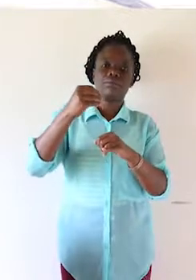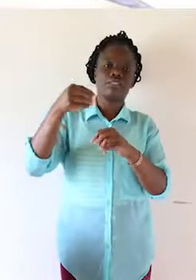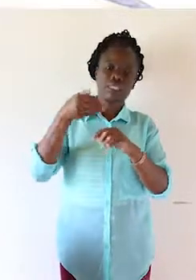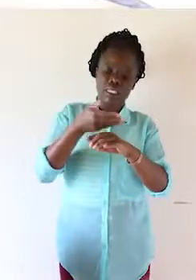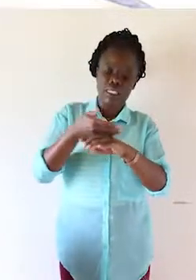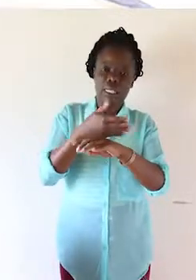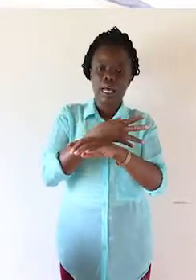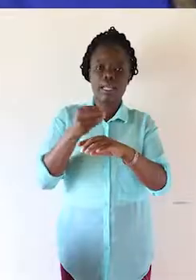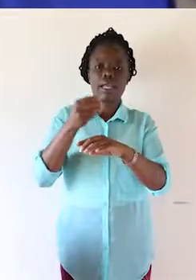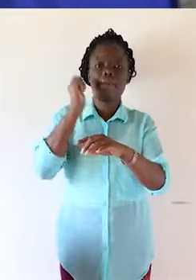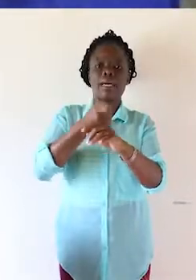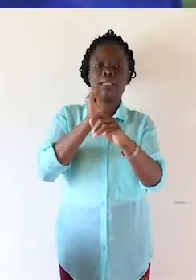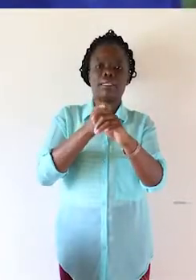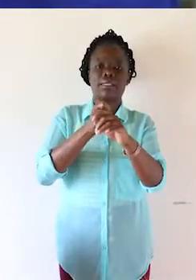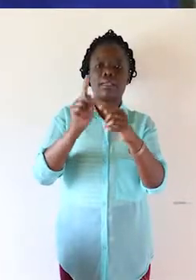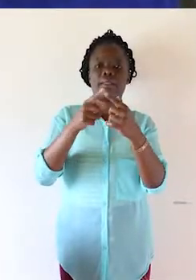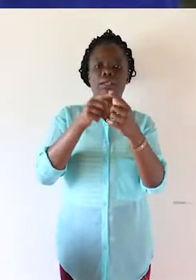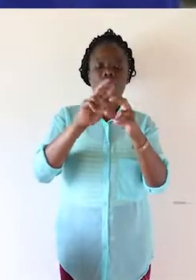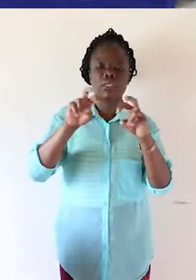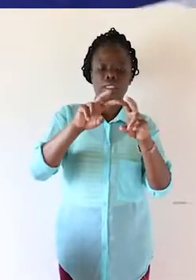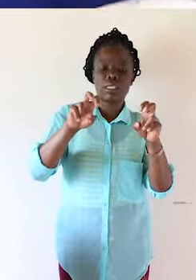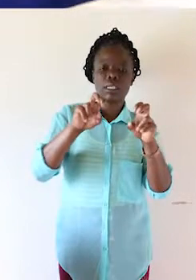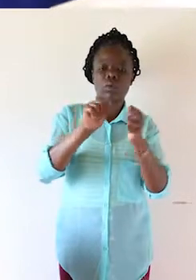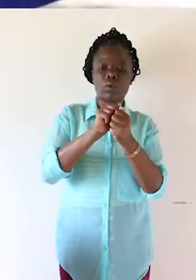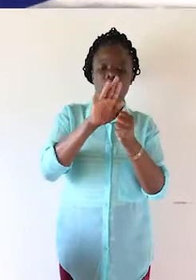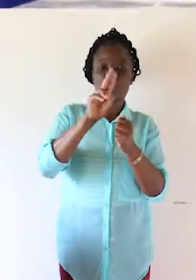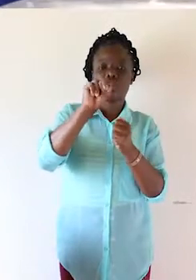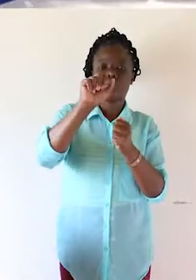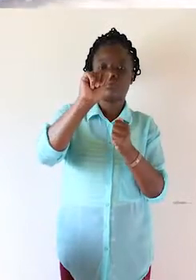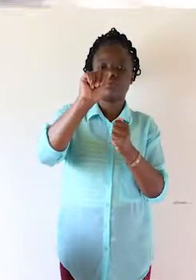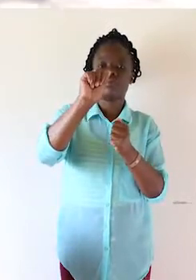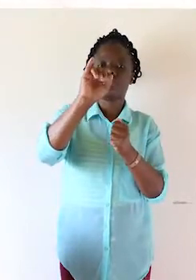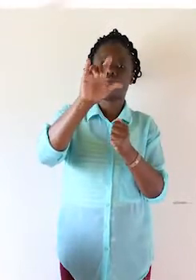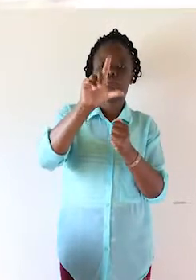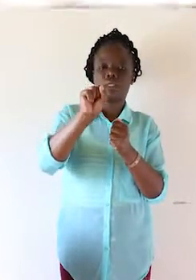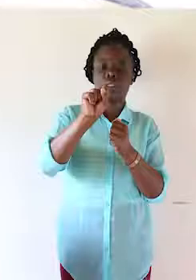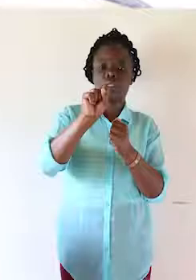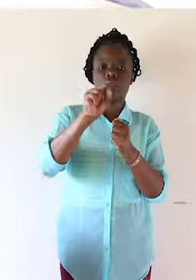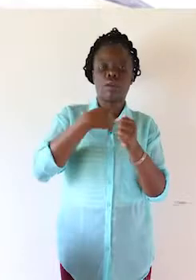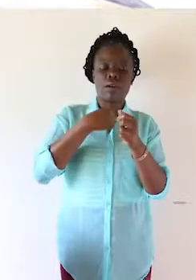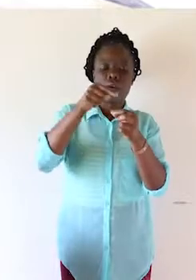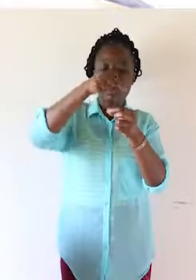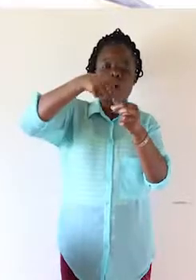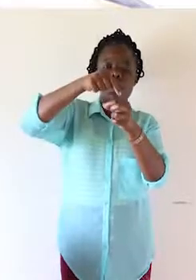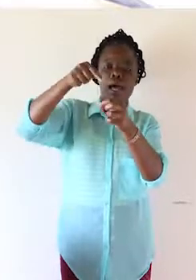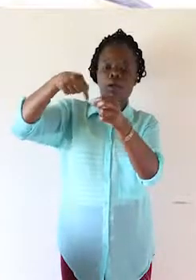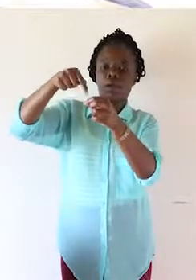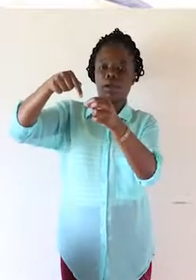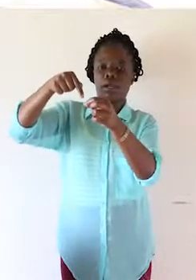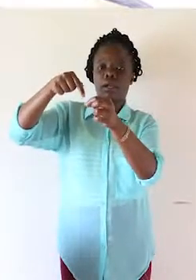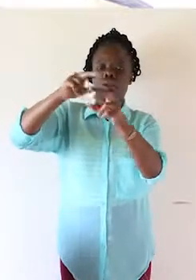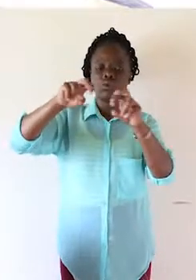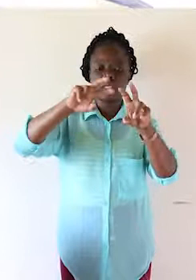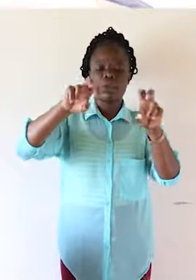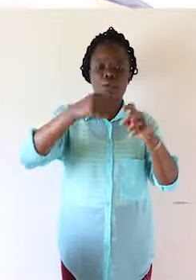mallet. And then you check with your nails, you check with your nails here. I think there is a hole,